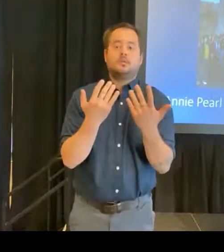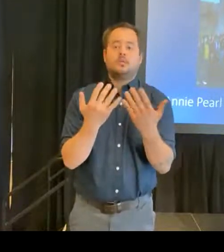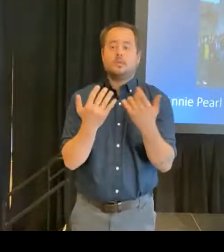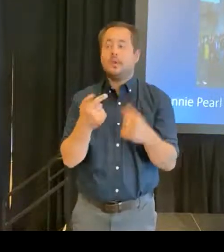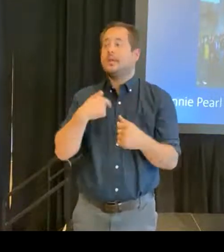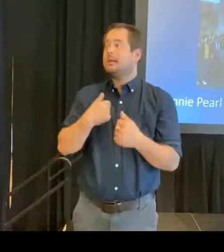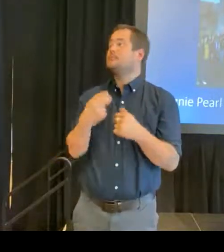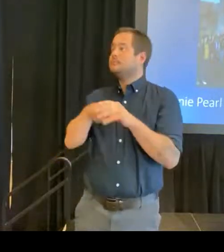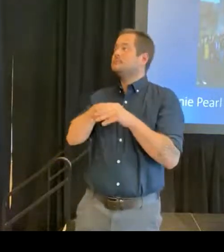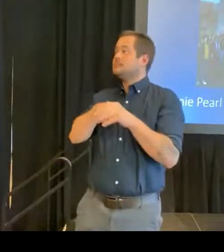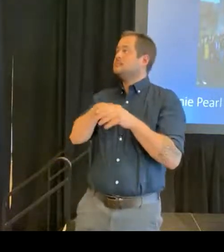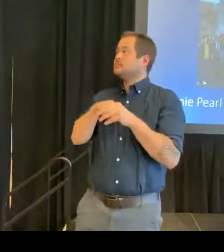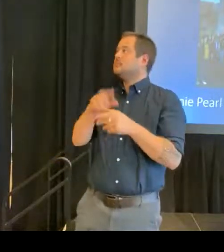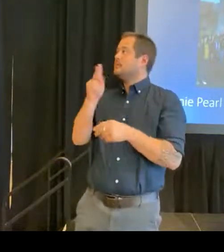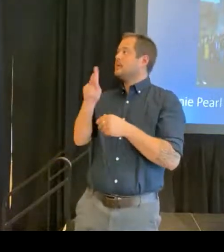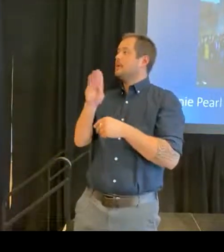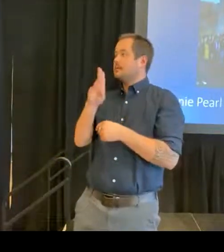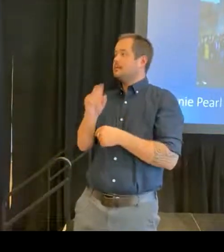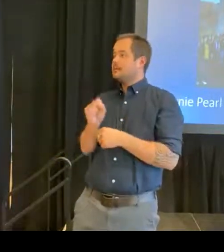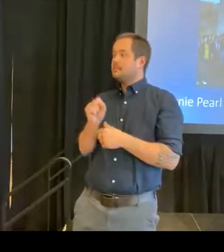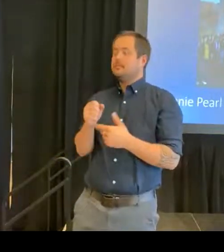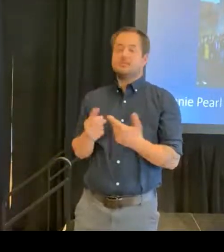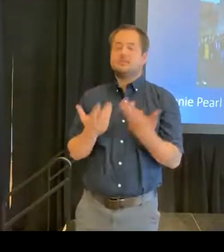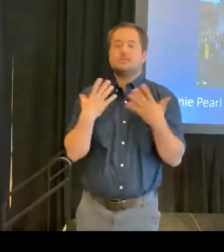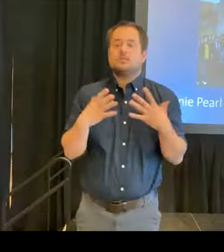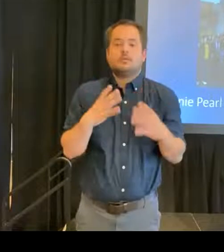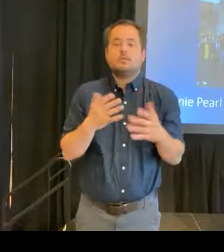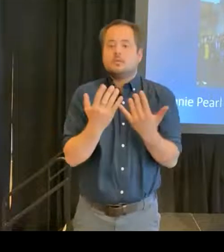of the bus and to eat at lunchtime.